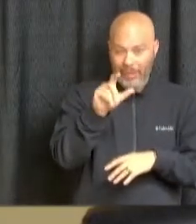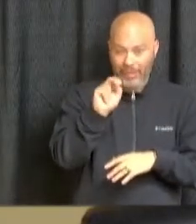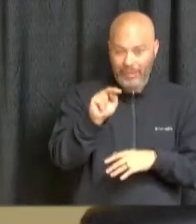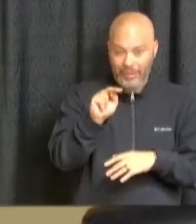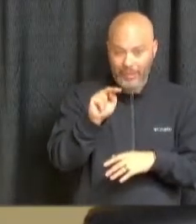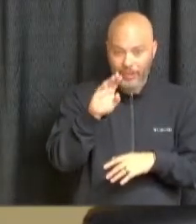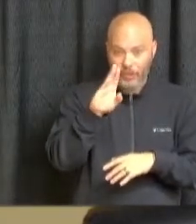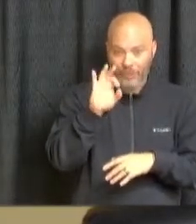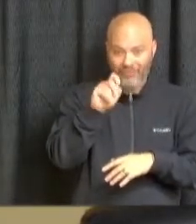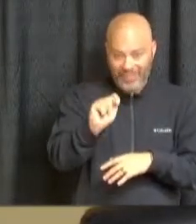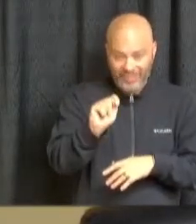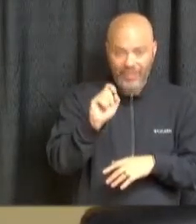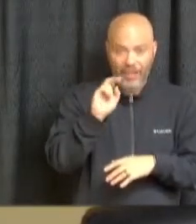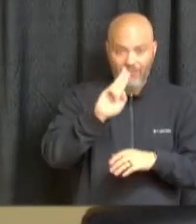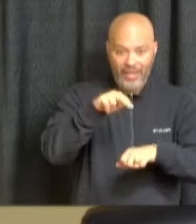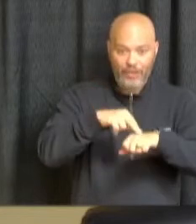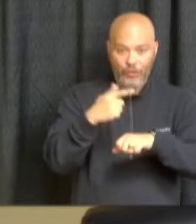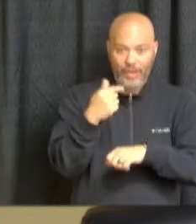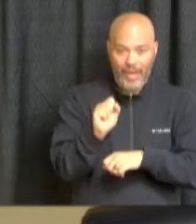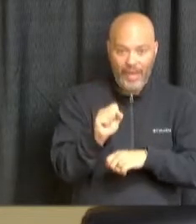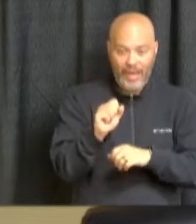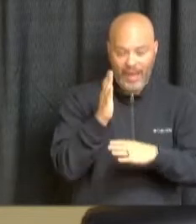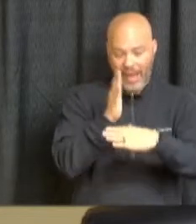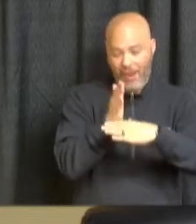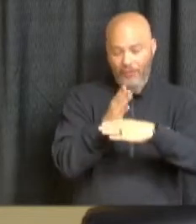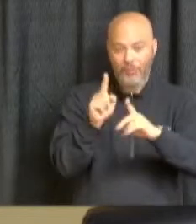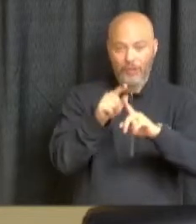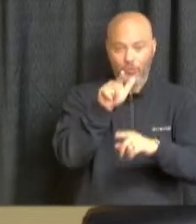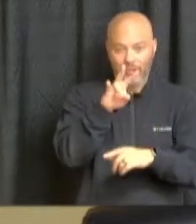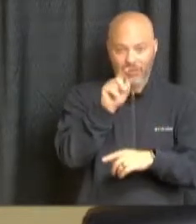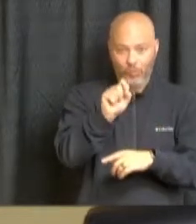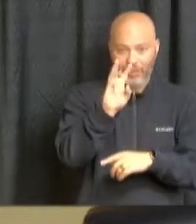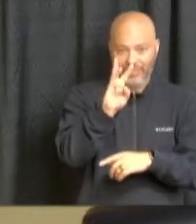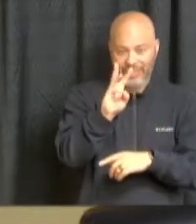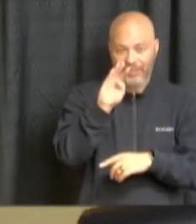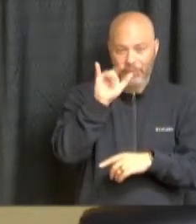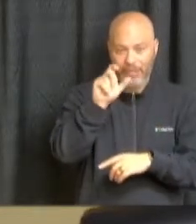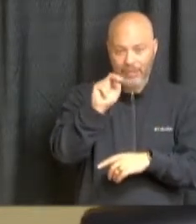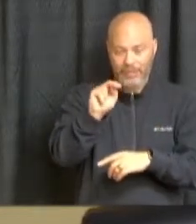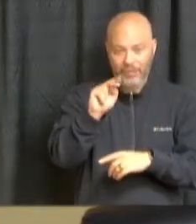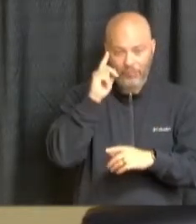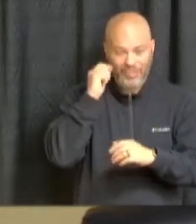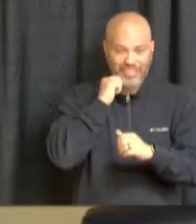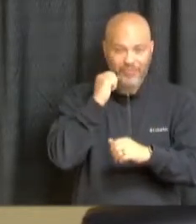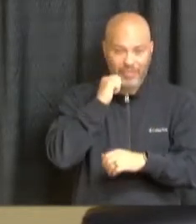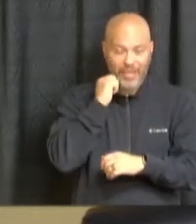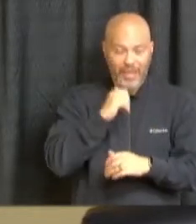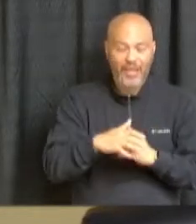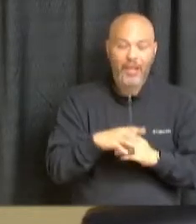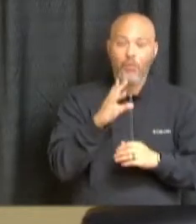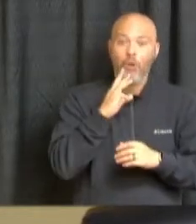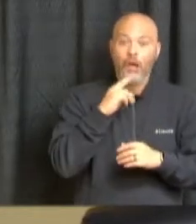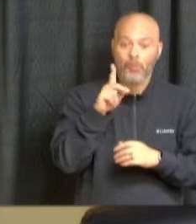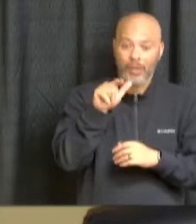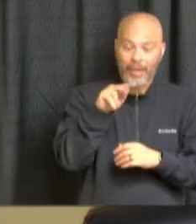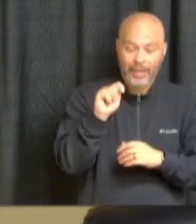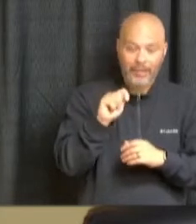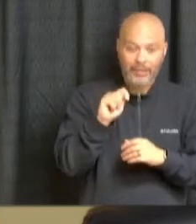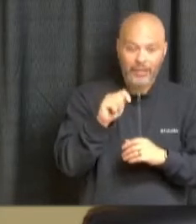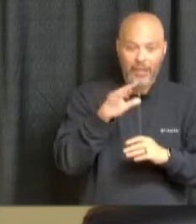million cubic feet of natural gas, averaging 27.6 million cubic feet per day. The water plant